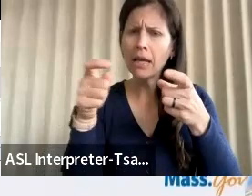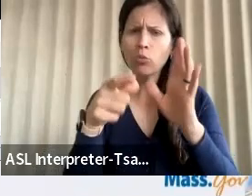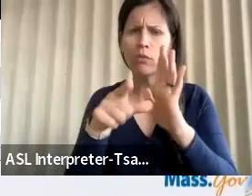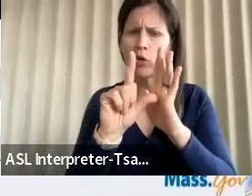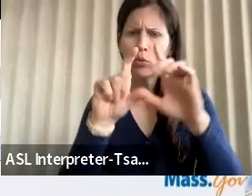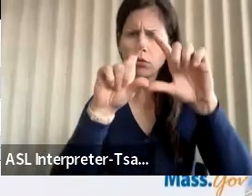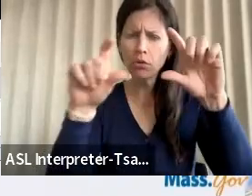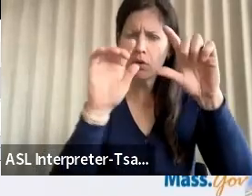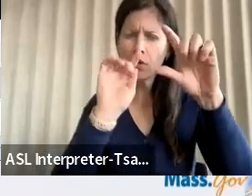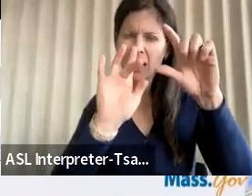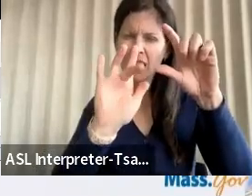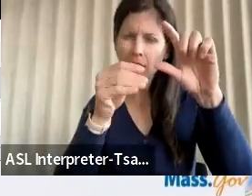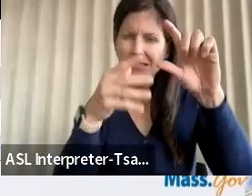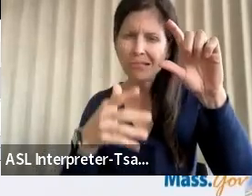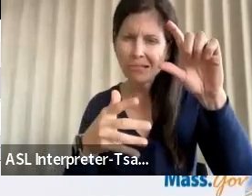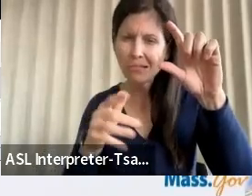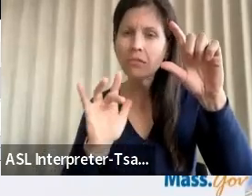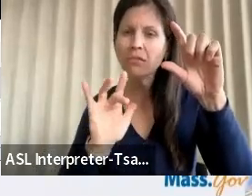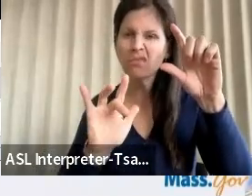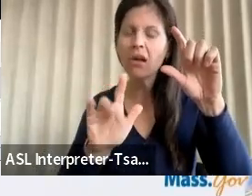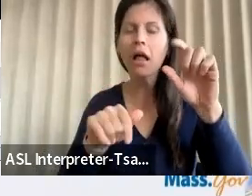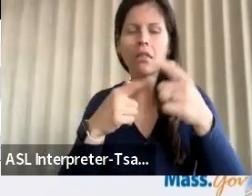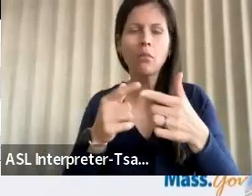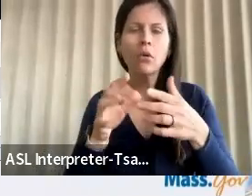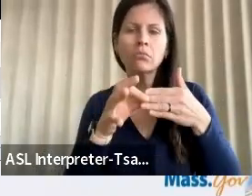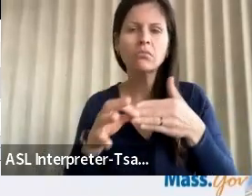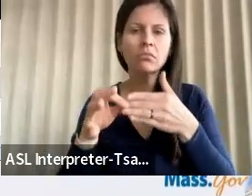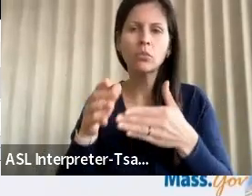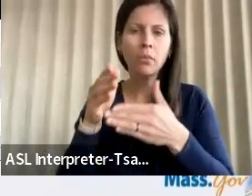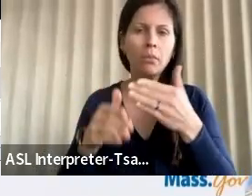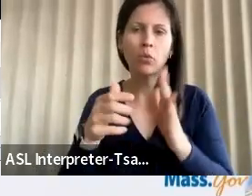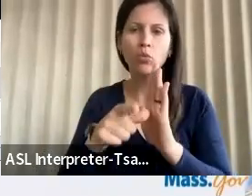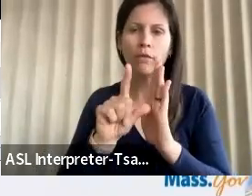switchboard to complete the review.